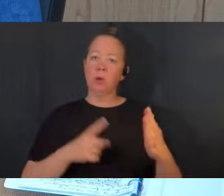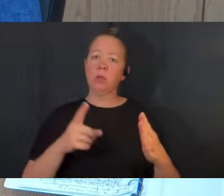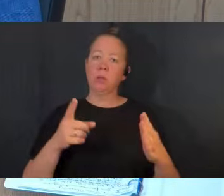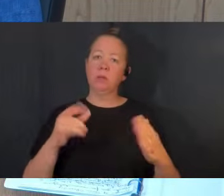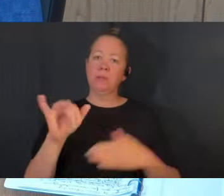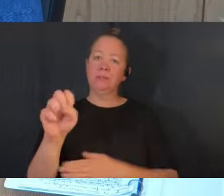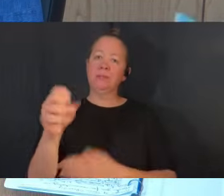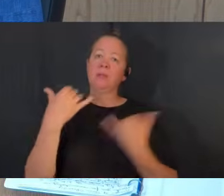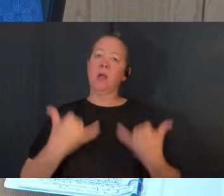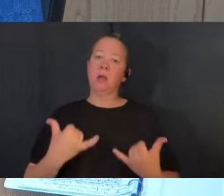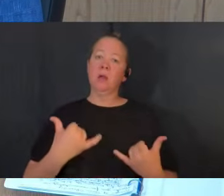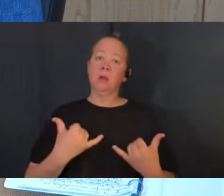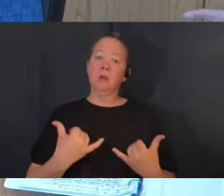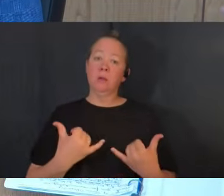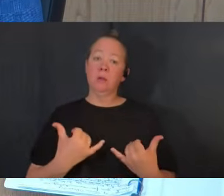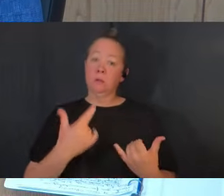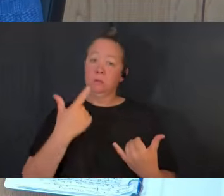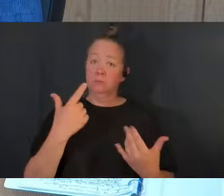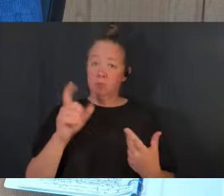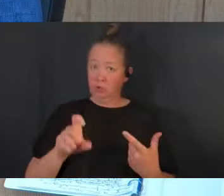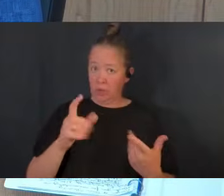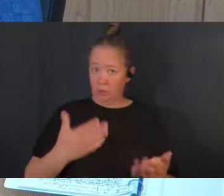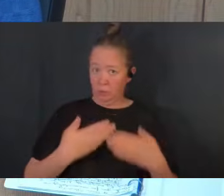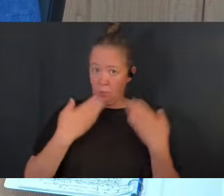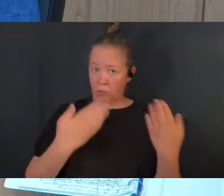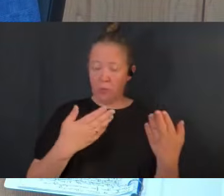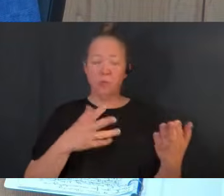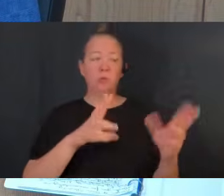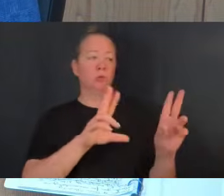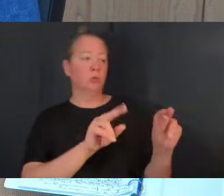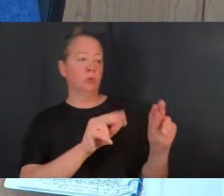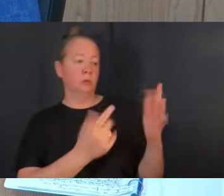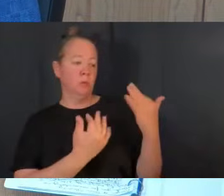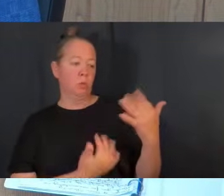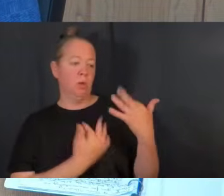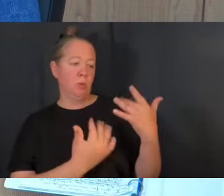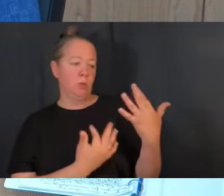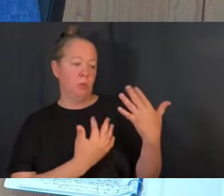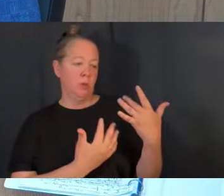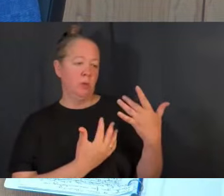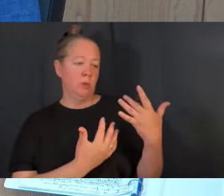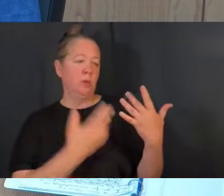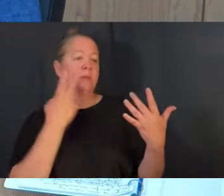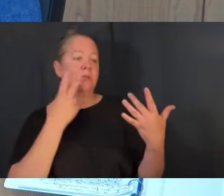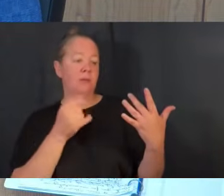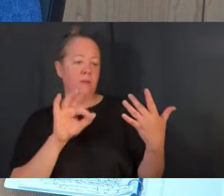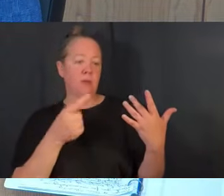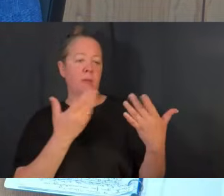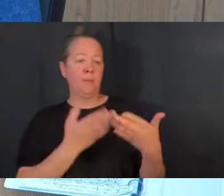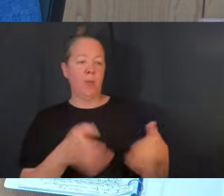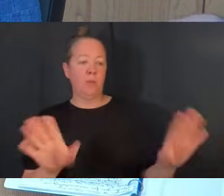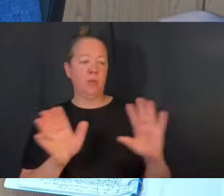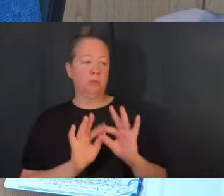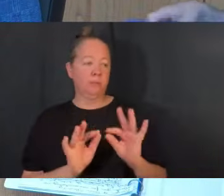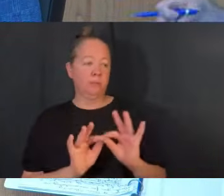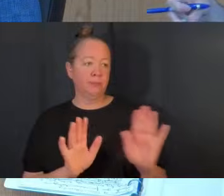Shall I go ahead and put a motion for that? Or? No, let's wait just a moment to see if there's any public input.